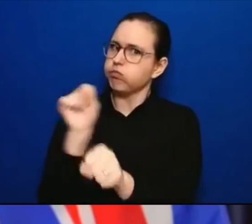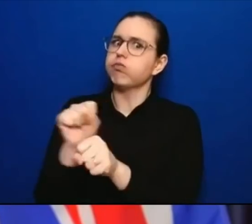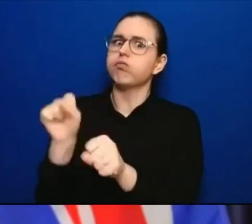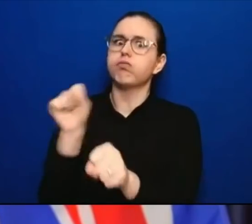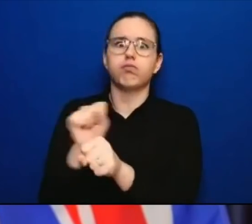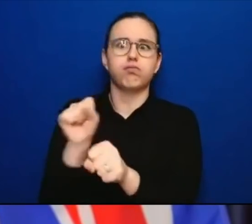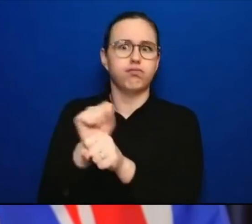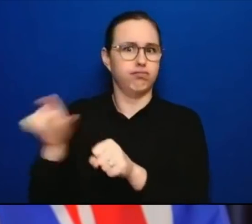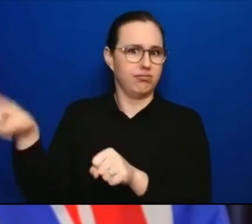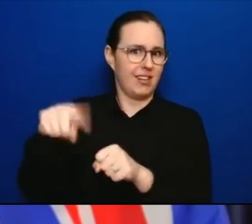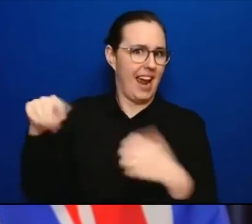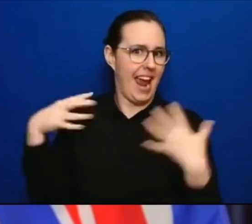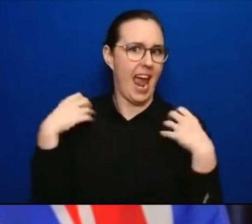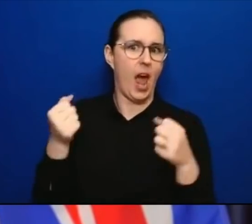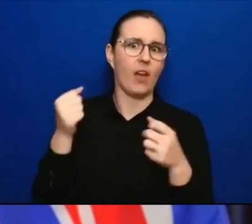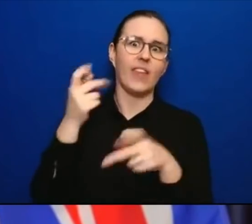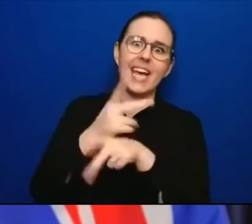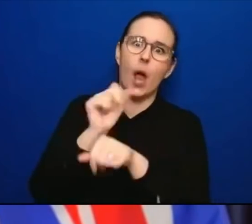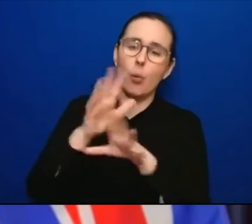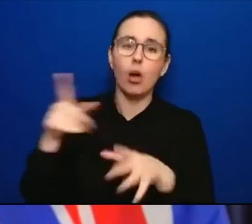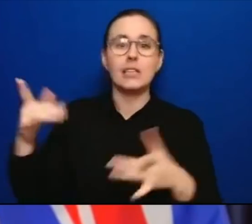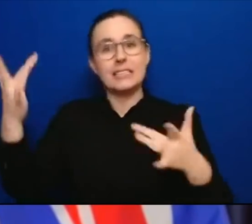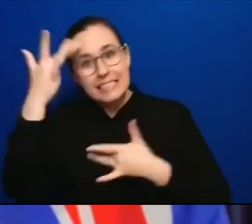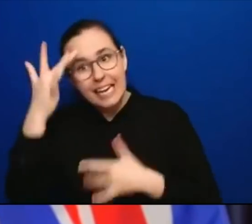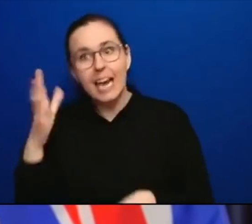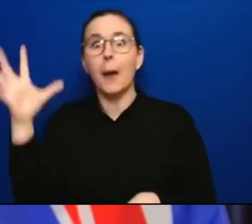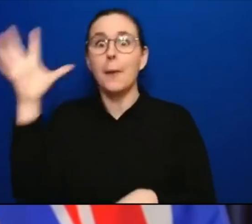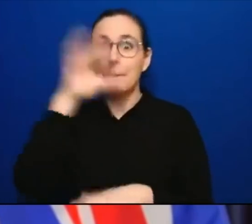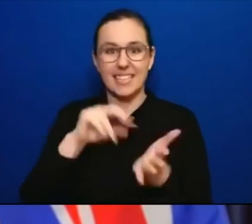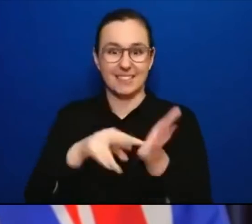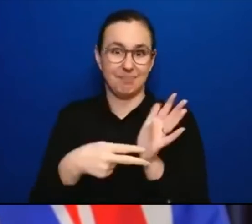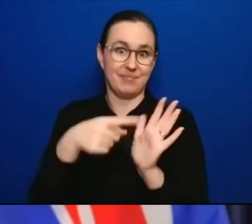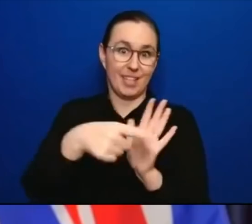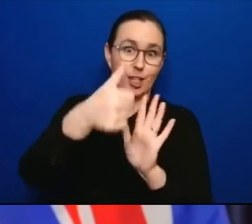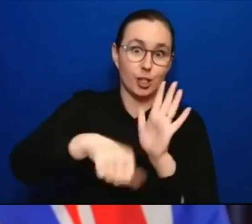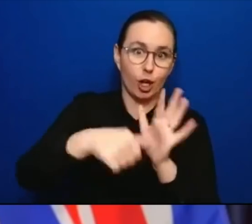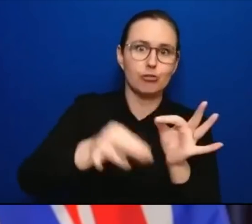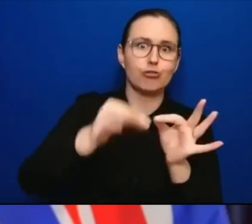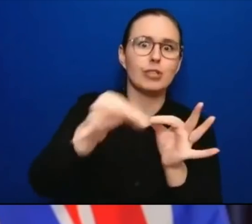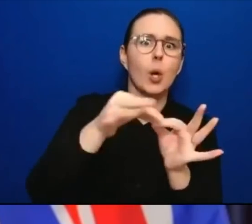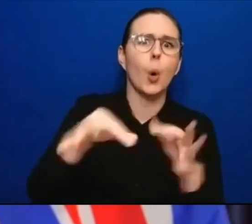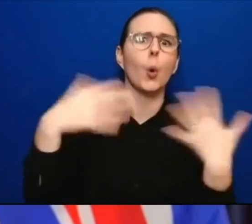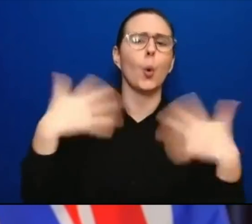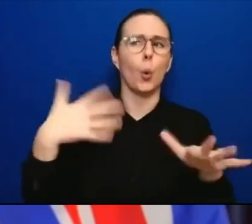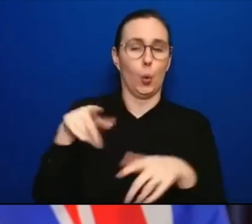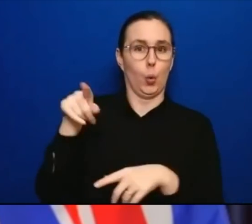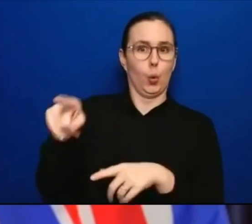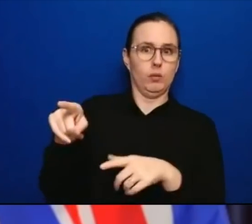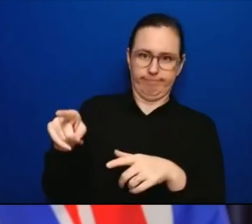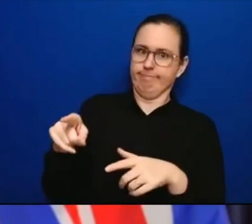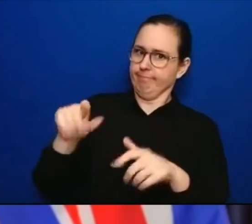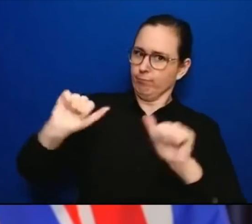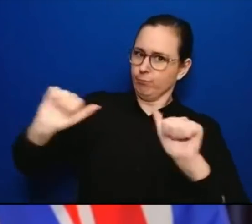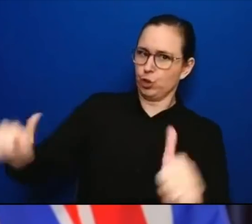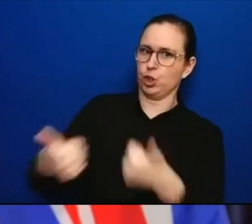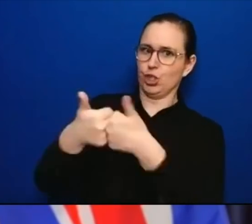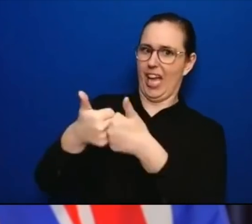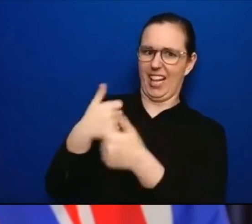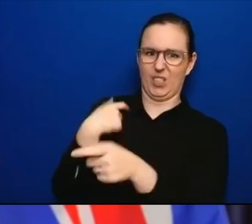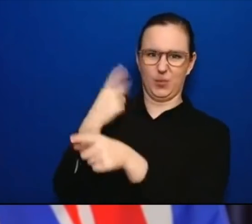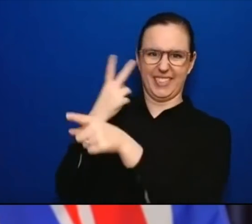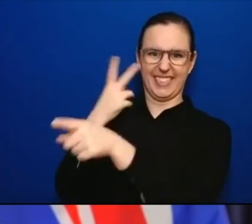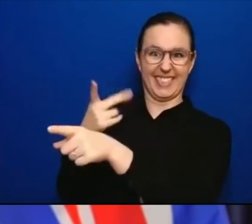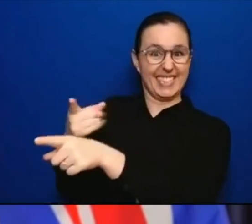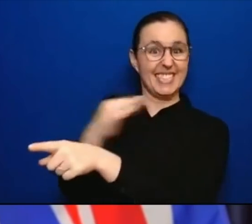in terms of healthcare worker days lost, but also in terms of surgeries canceled. That's where we're facing some of our biggest challenges, and